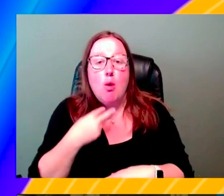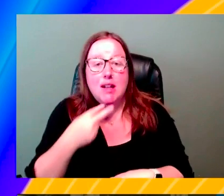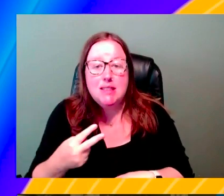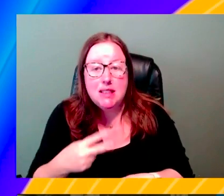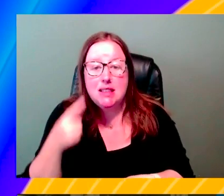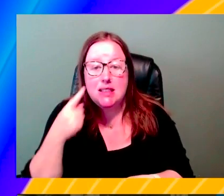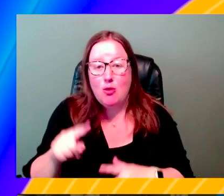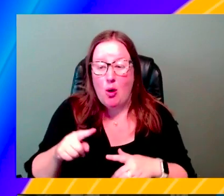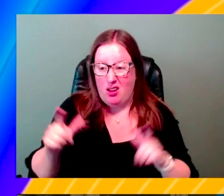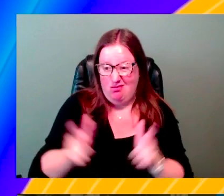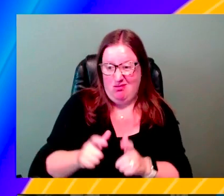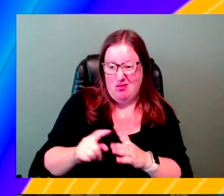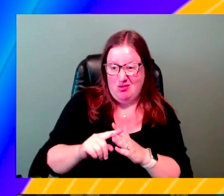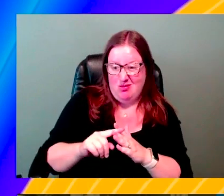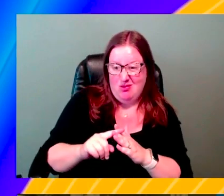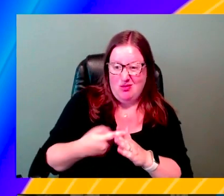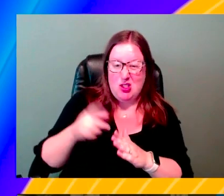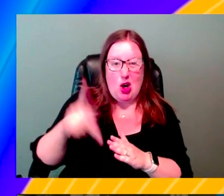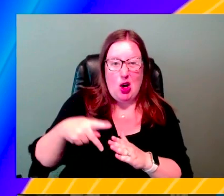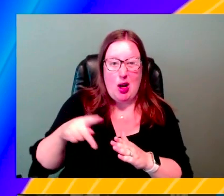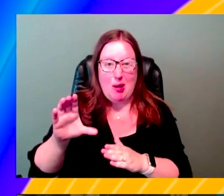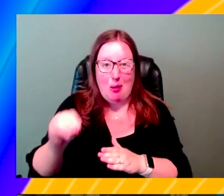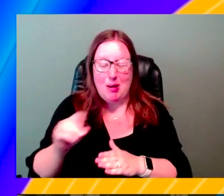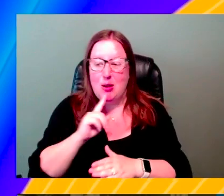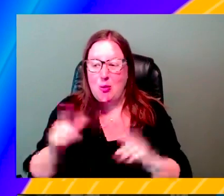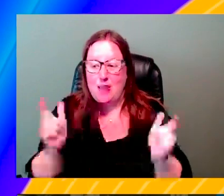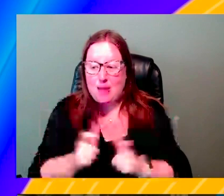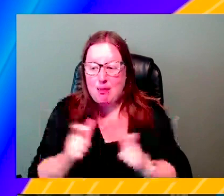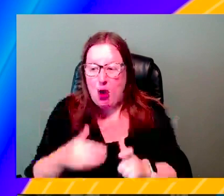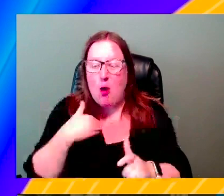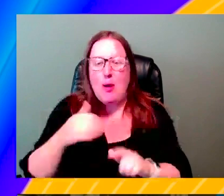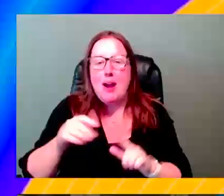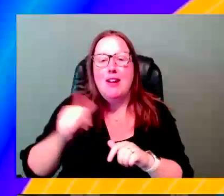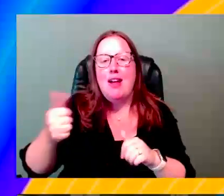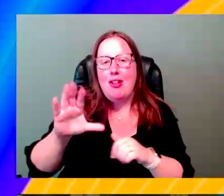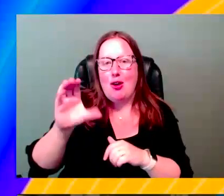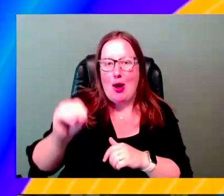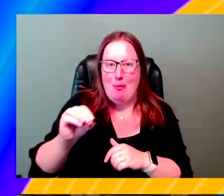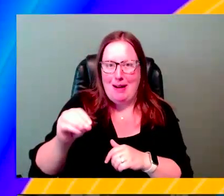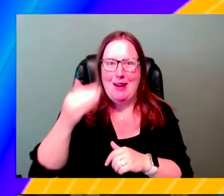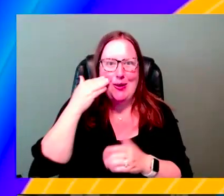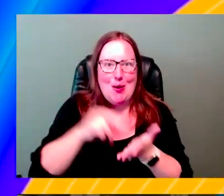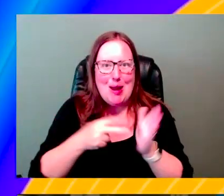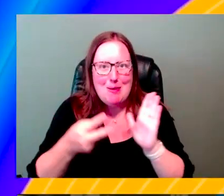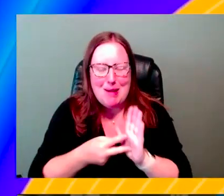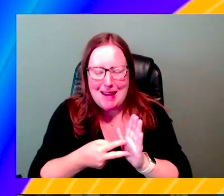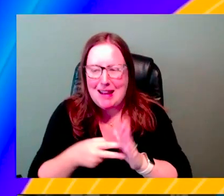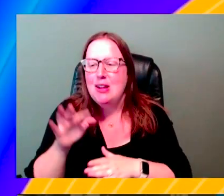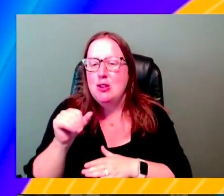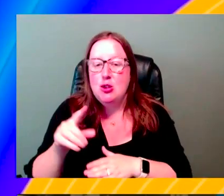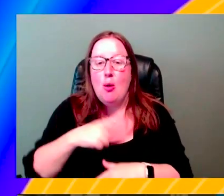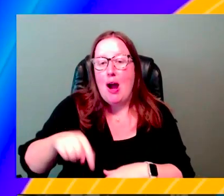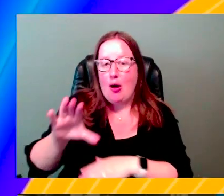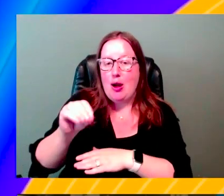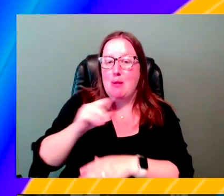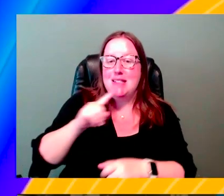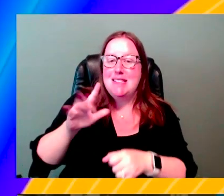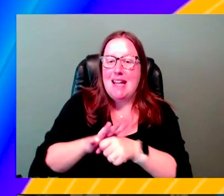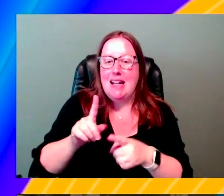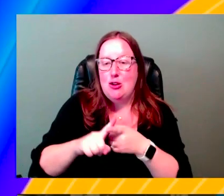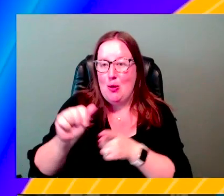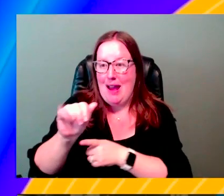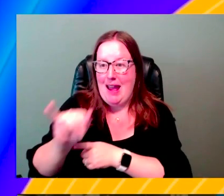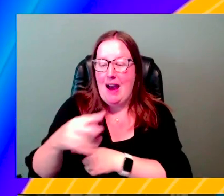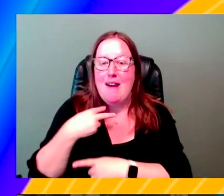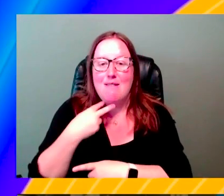been incredibly difficult. It's almost like a whole other company in and of itself to do that. There are companies dedicated to AI voice generation, so to